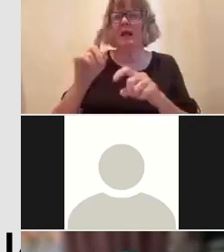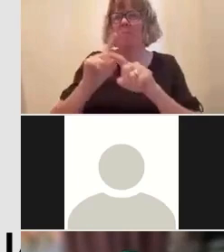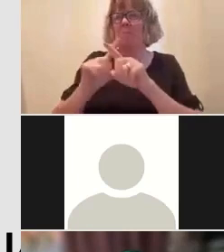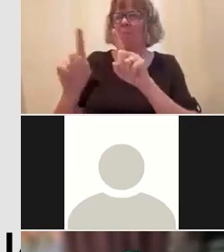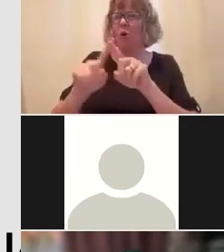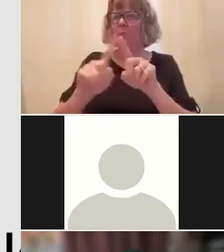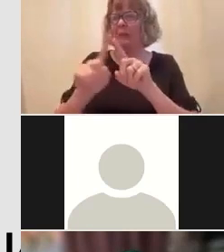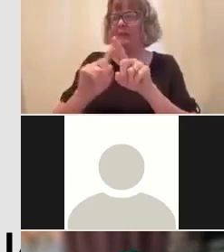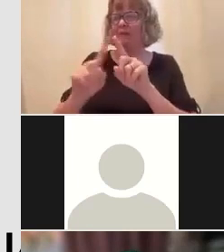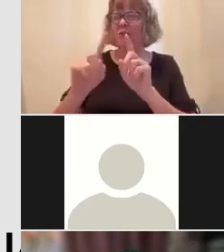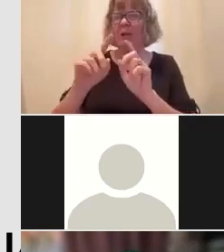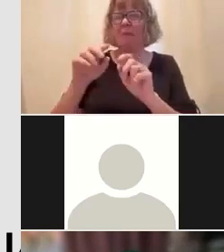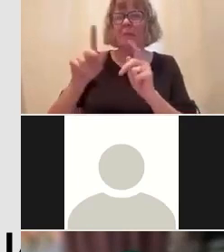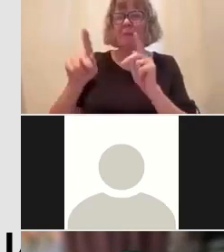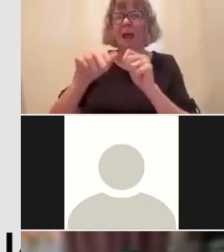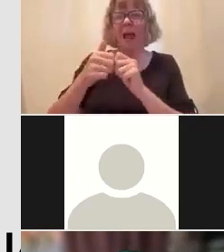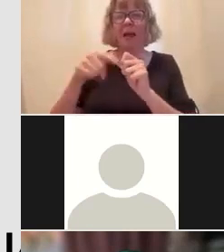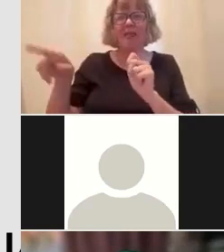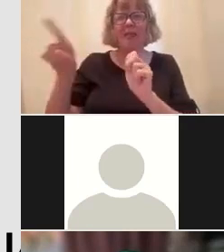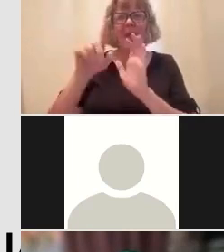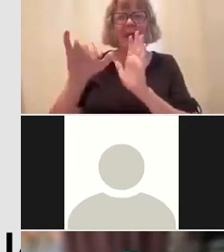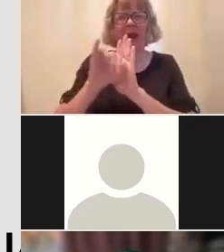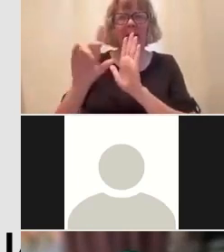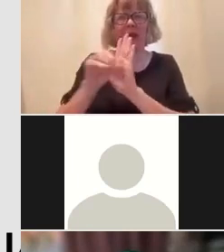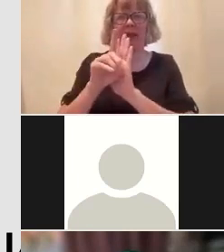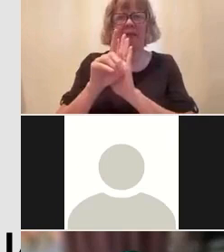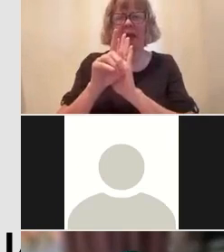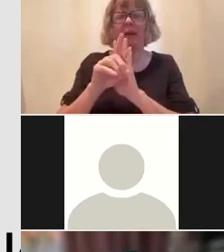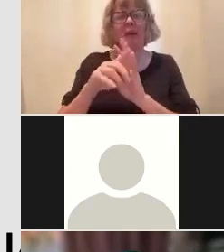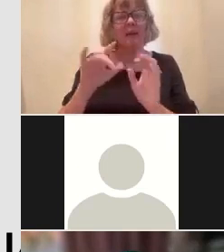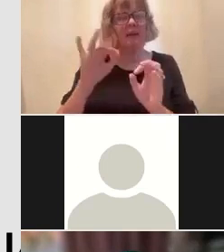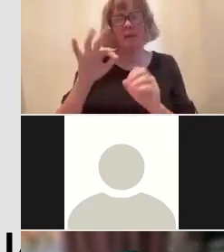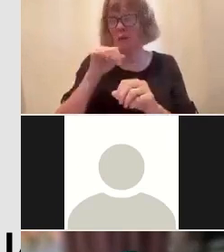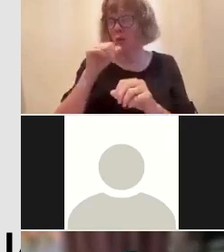our movements cannot succeed.